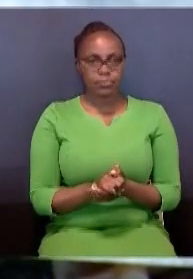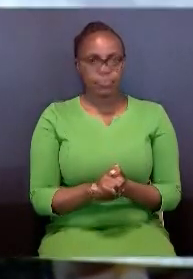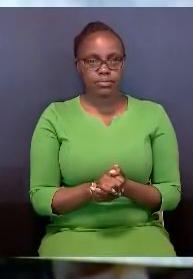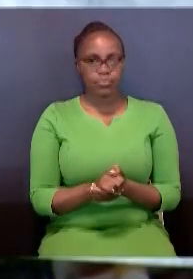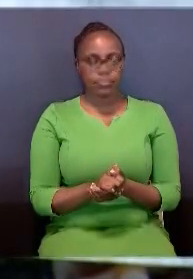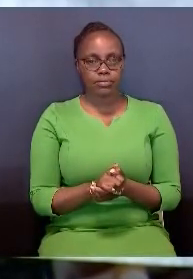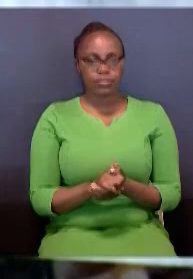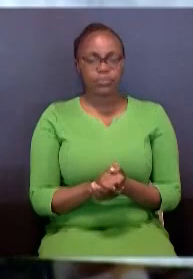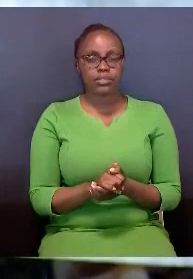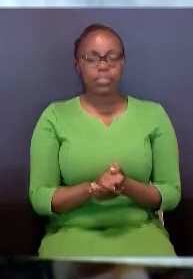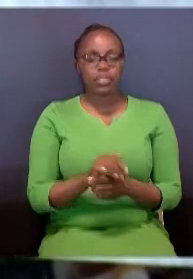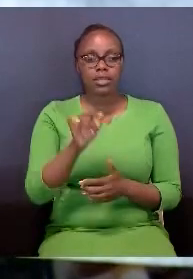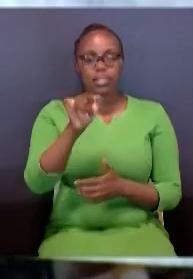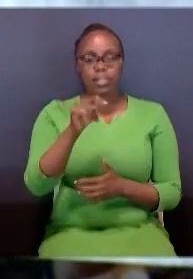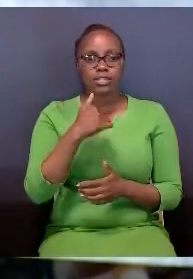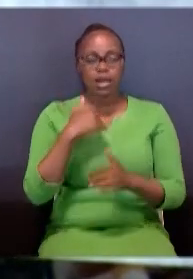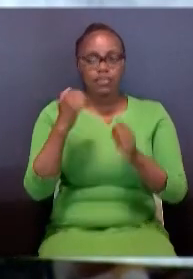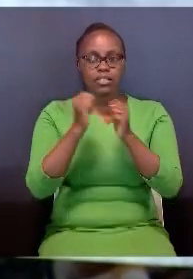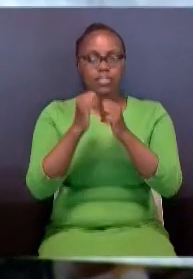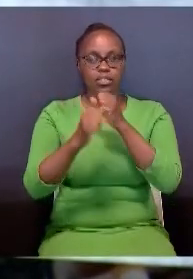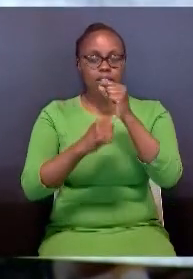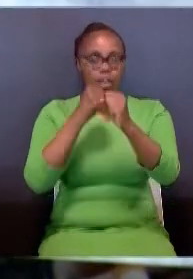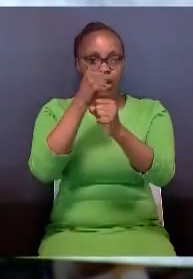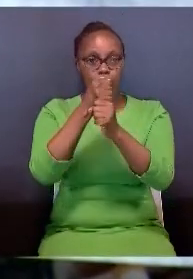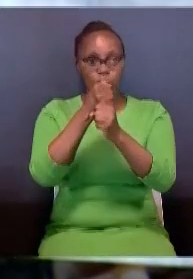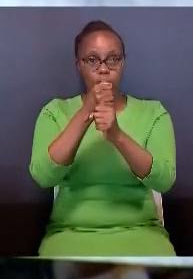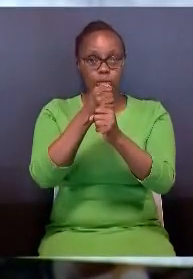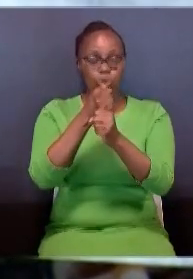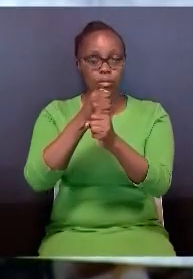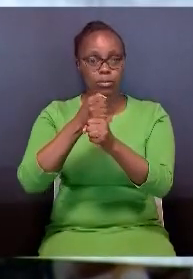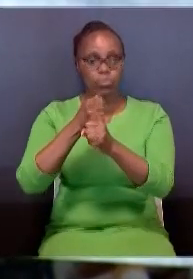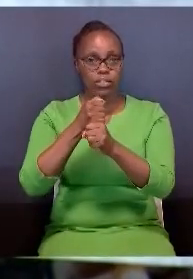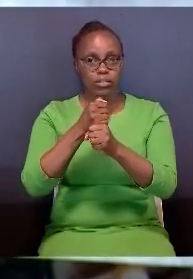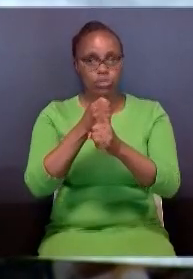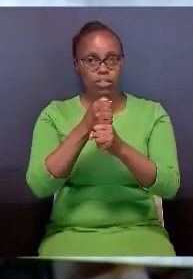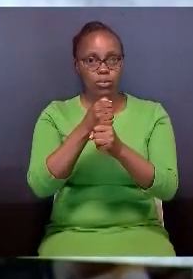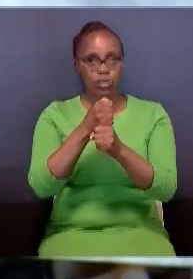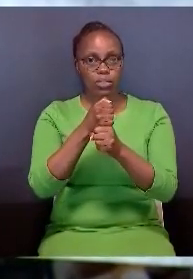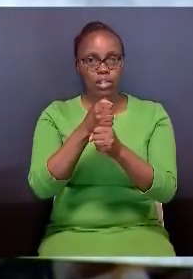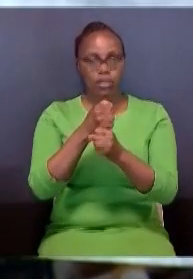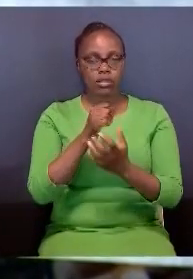It has already been 10 years since this important forum